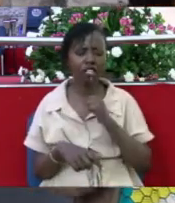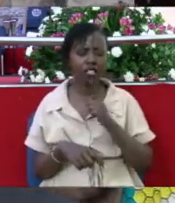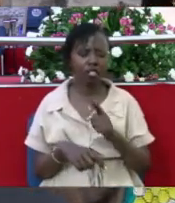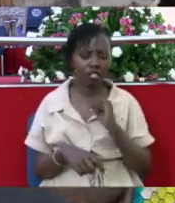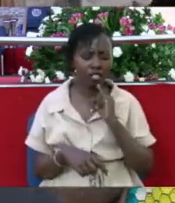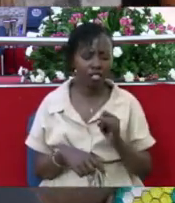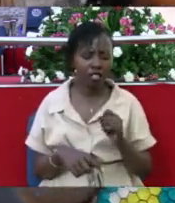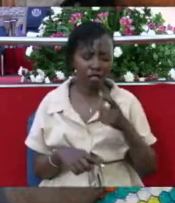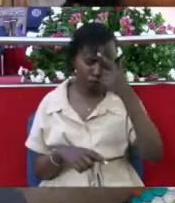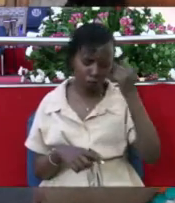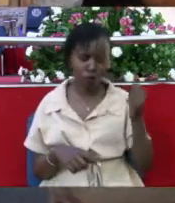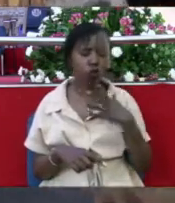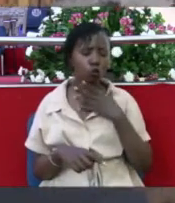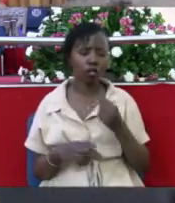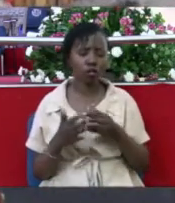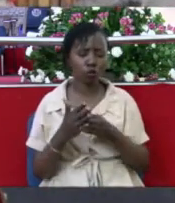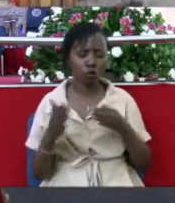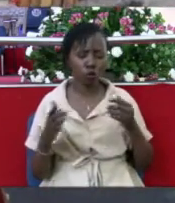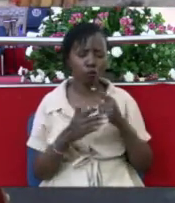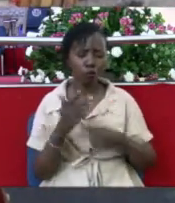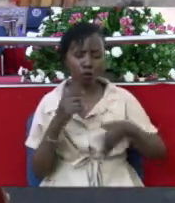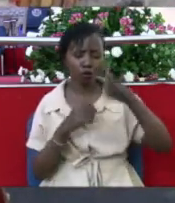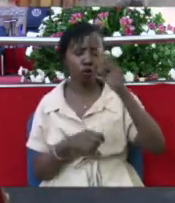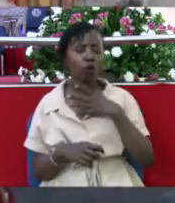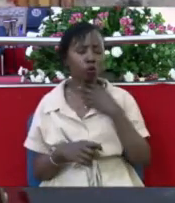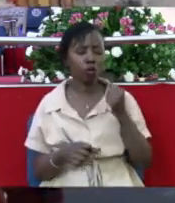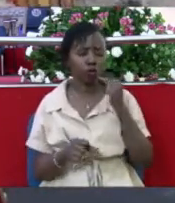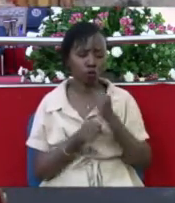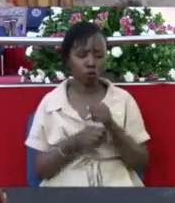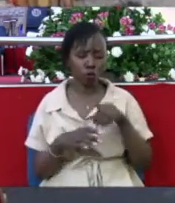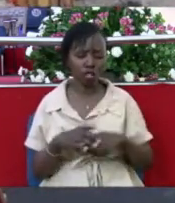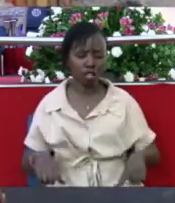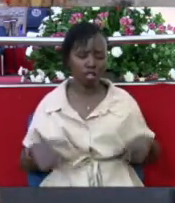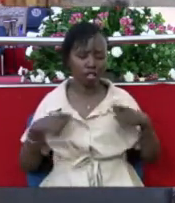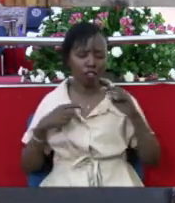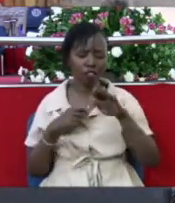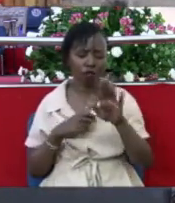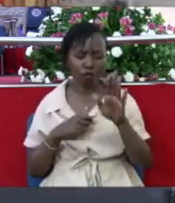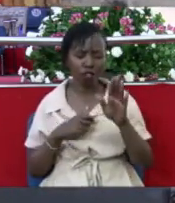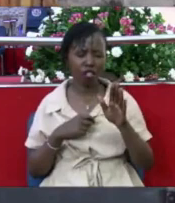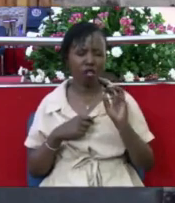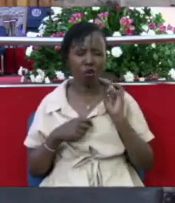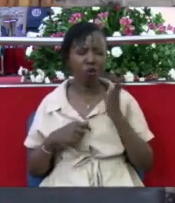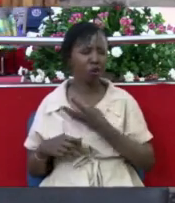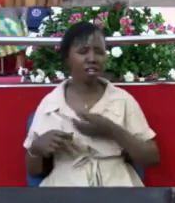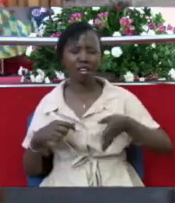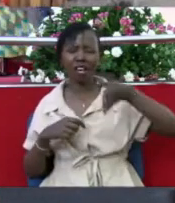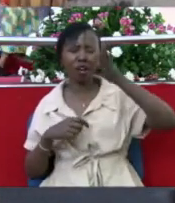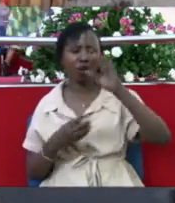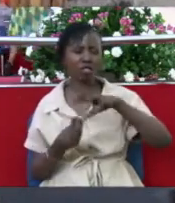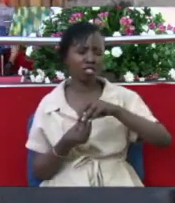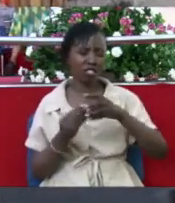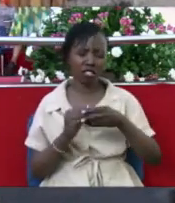stop what God wants to do in you. Ni kwa sababu anataka kusimamisha kile Mungu anafanya ndani yako. You are God's masterpiece. Wewe ni umbile la Mungu.